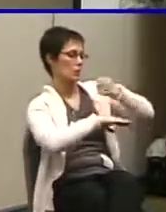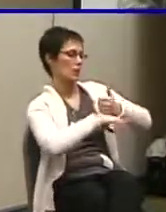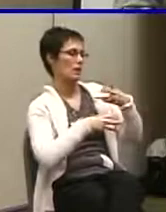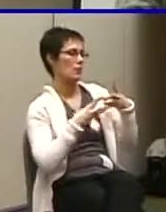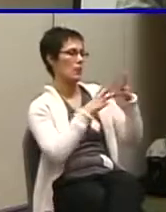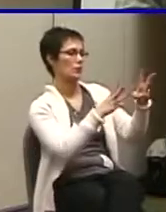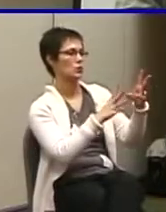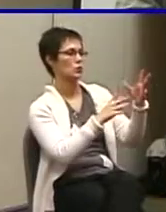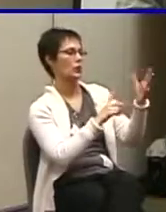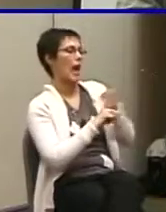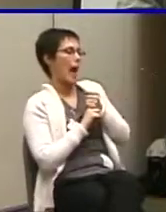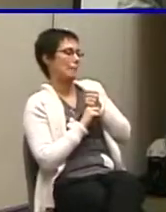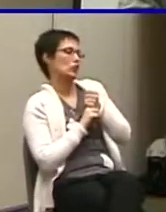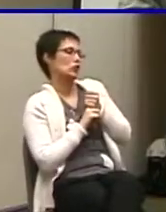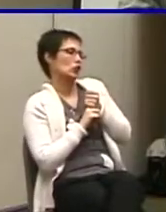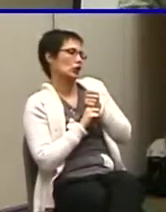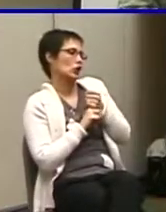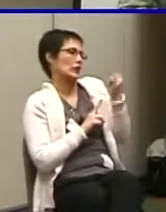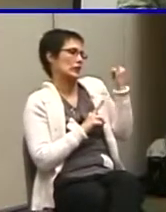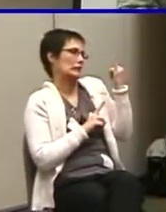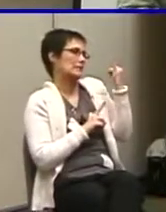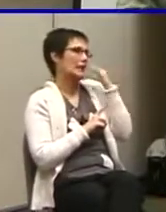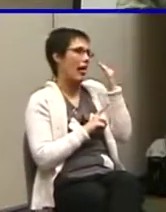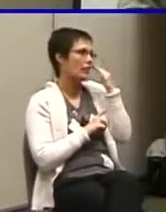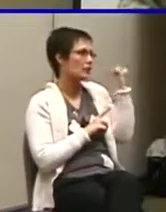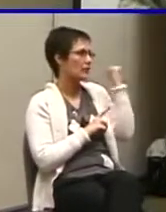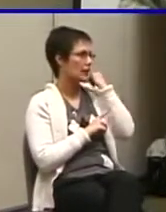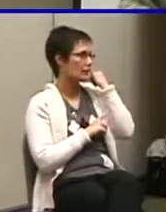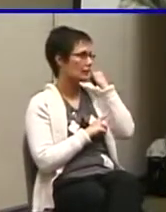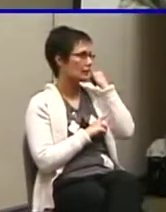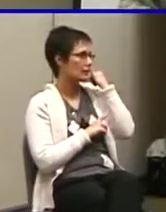information to say, is this effective? Okay.